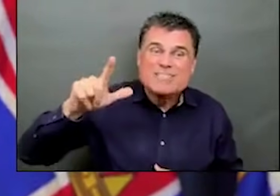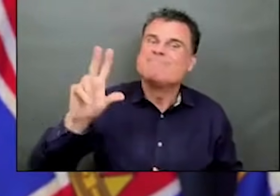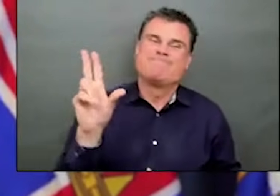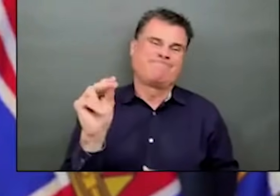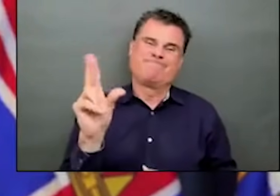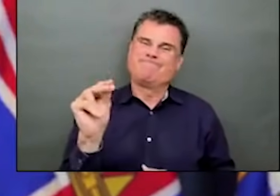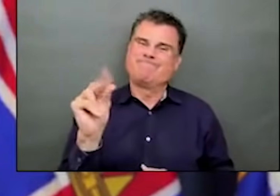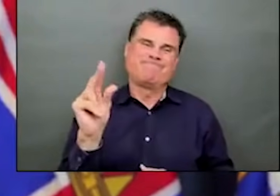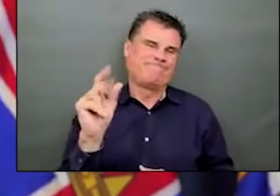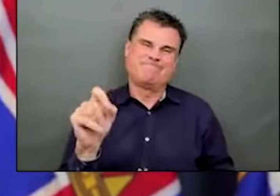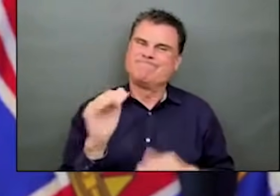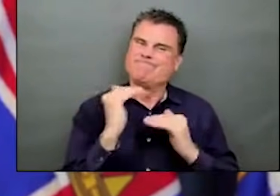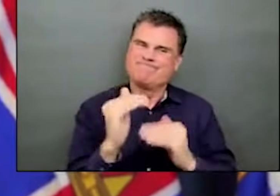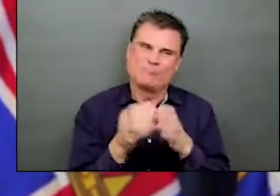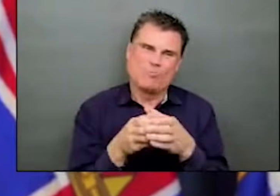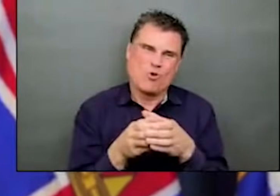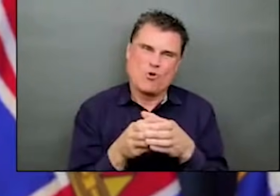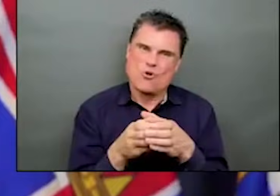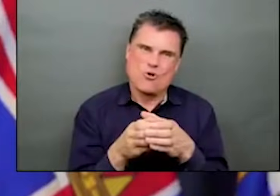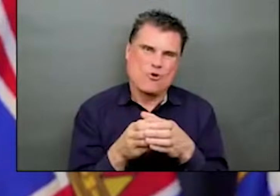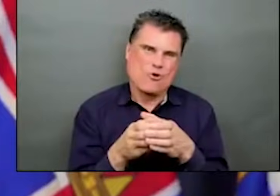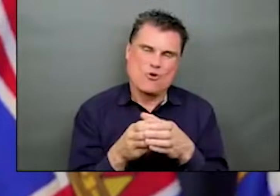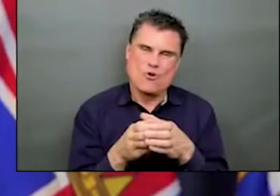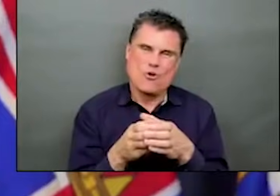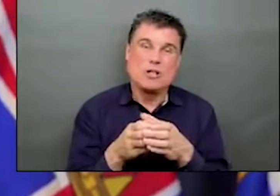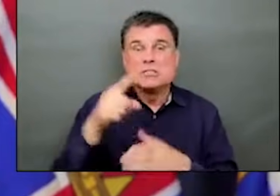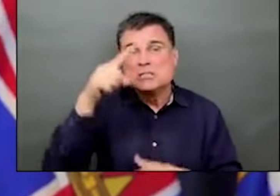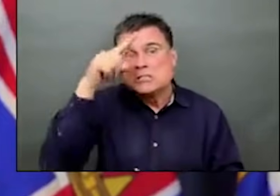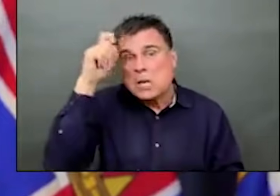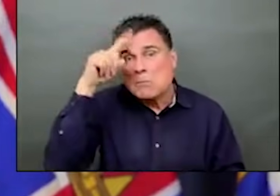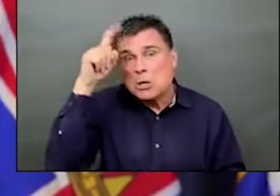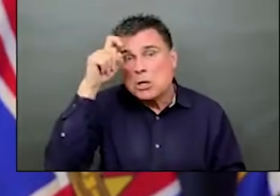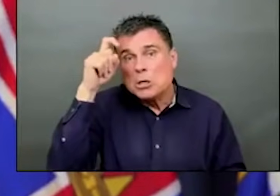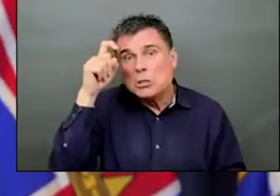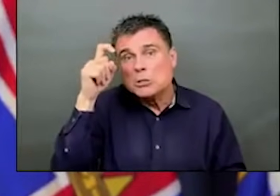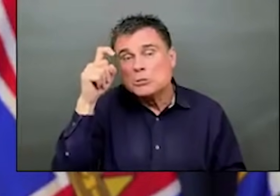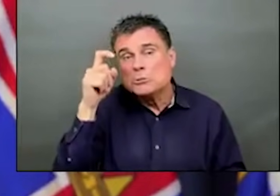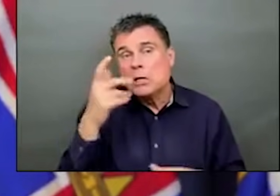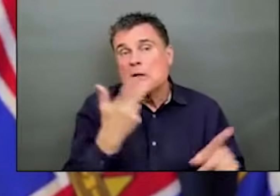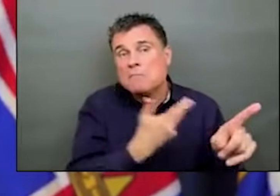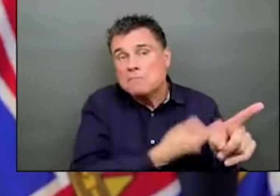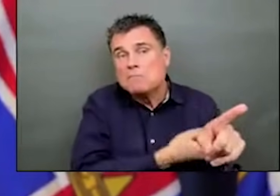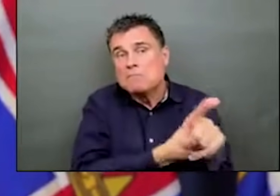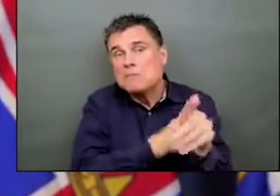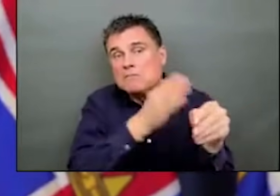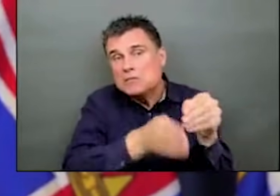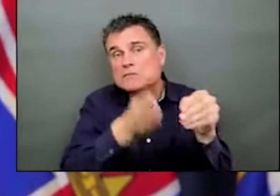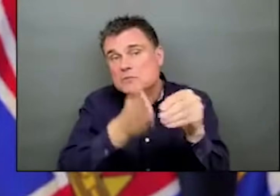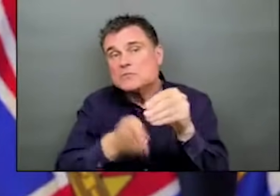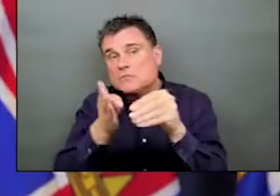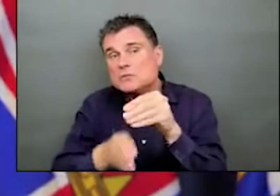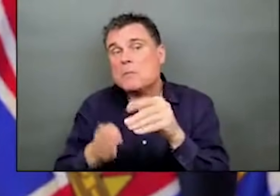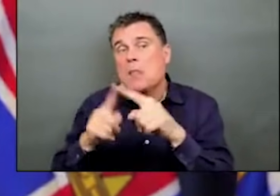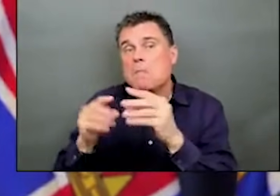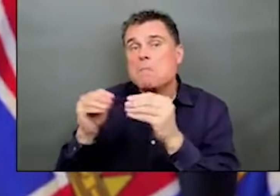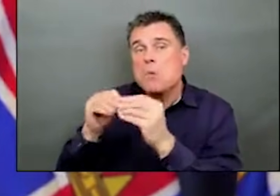by the time we get to the summer, if we get through this program, we continue to have the immunization, we continue to keep